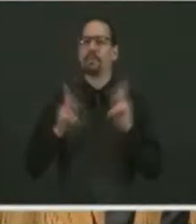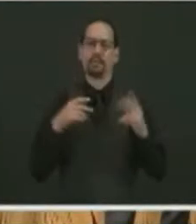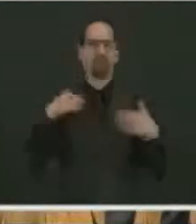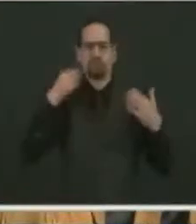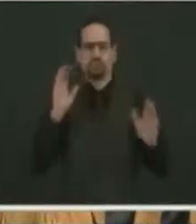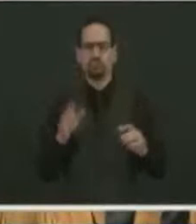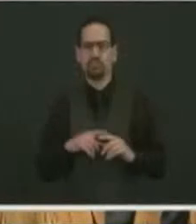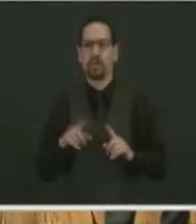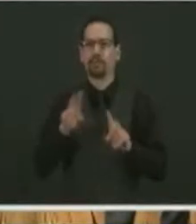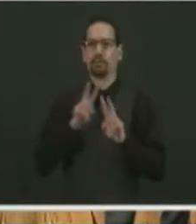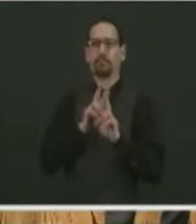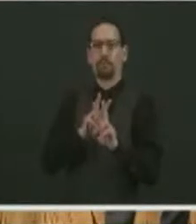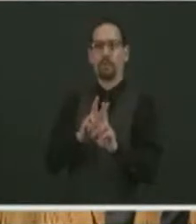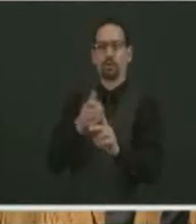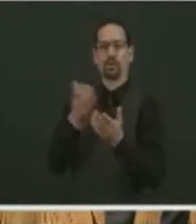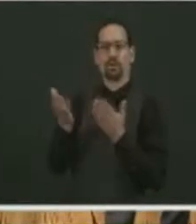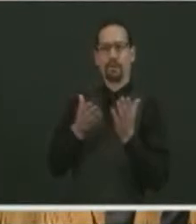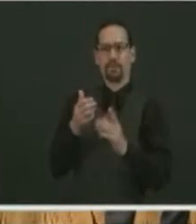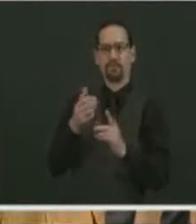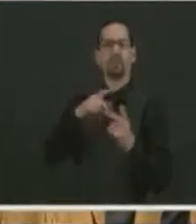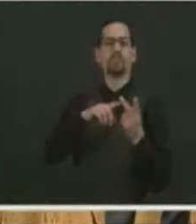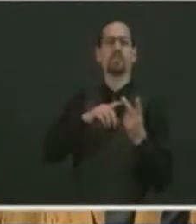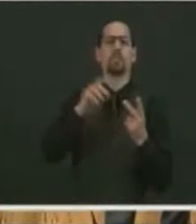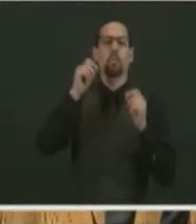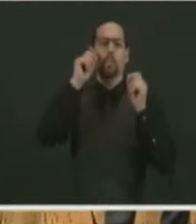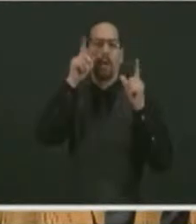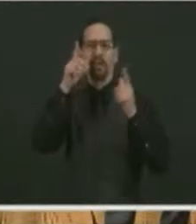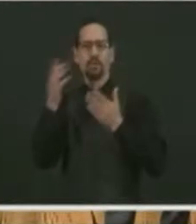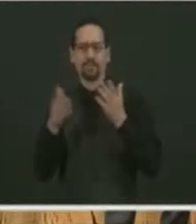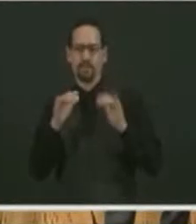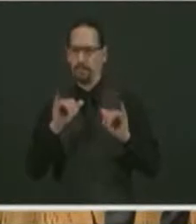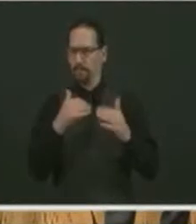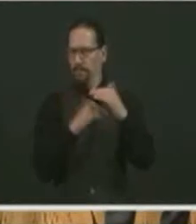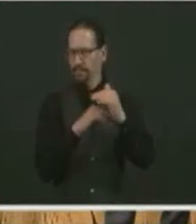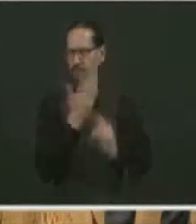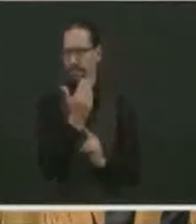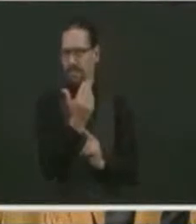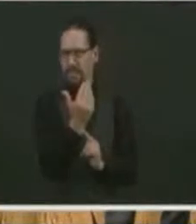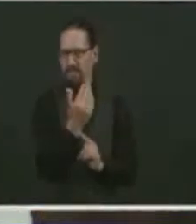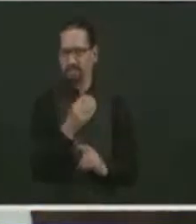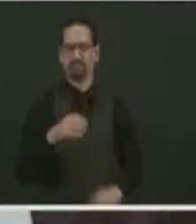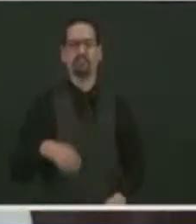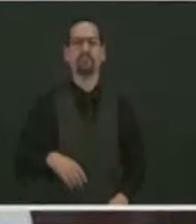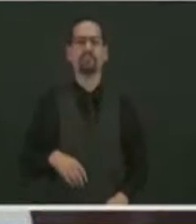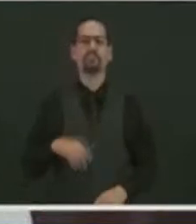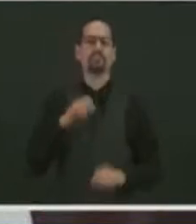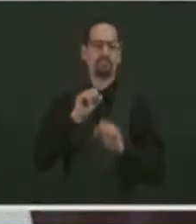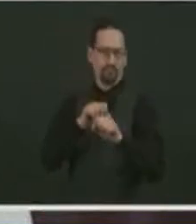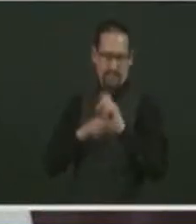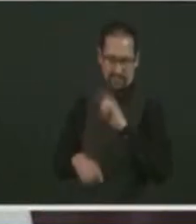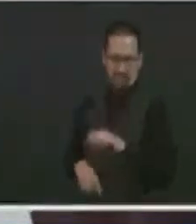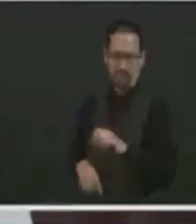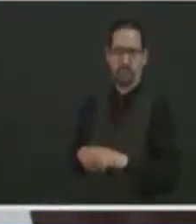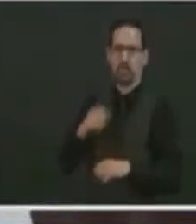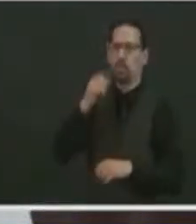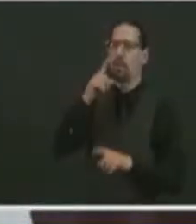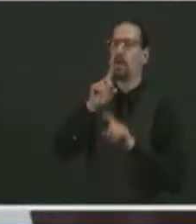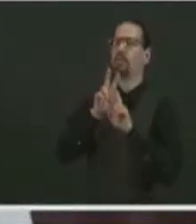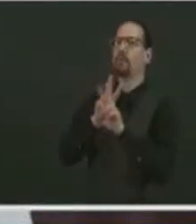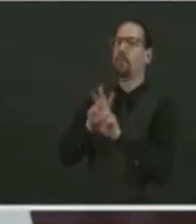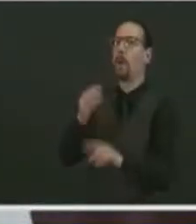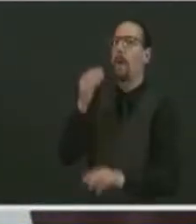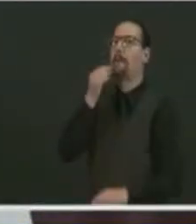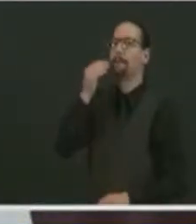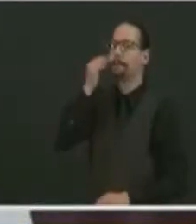stay at the 15 limit. The new limit, which would be 15. Yeah, in the funeral home, but at the church or the